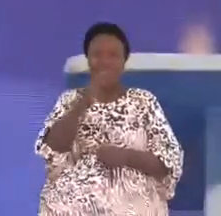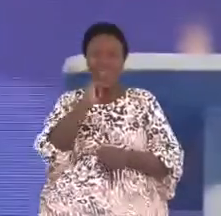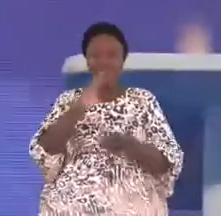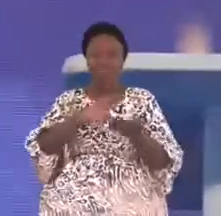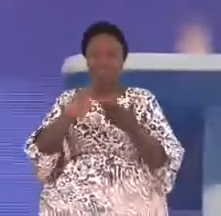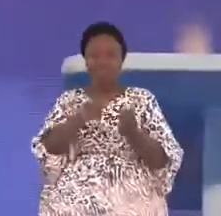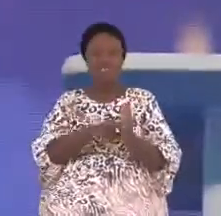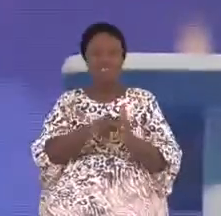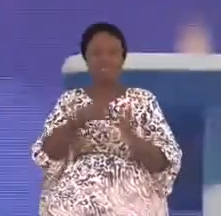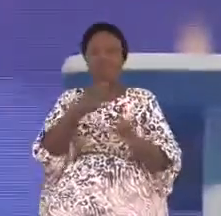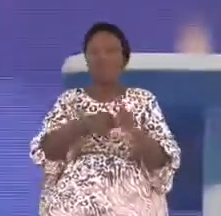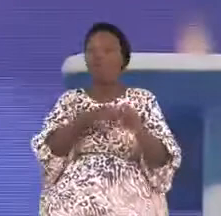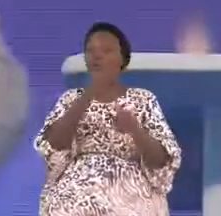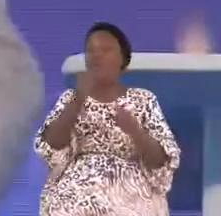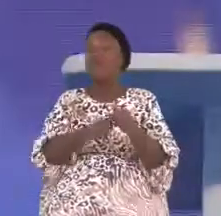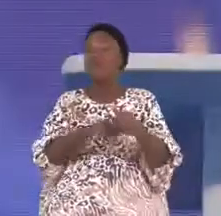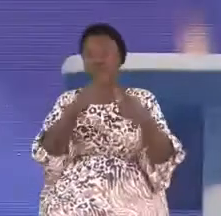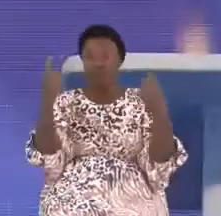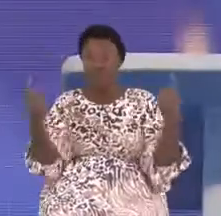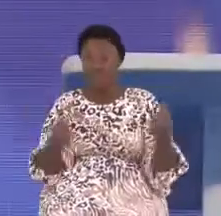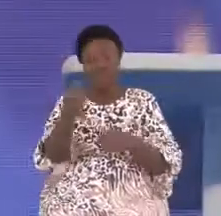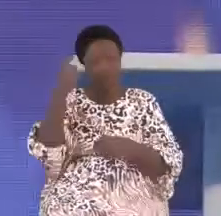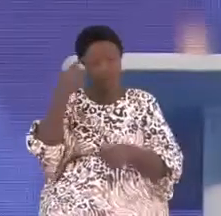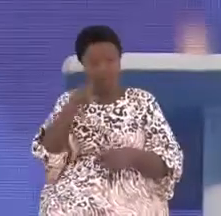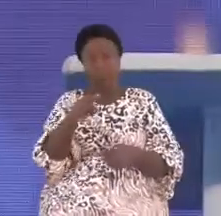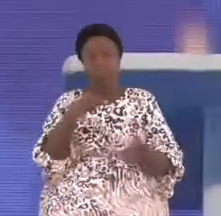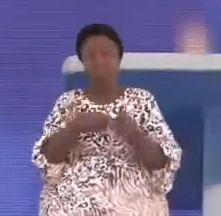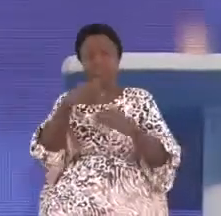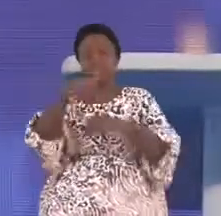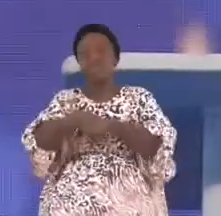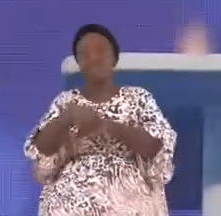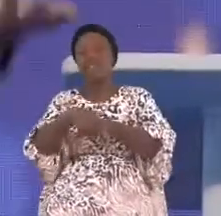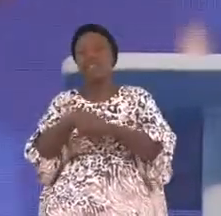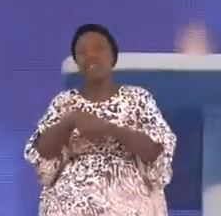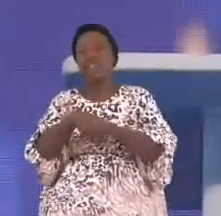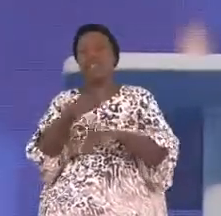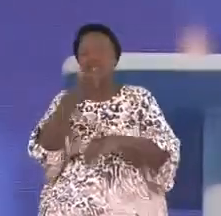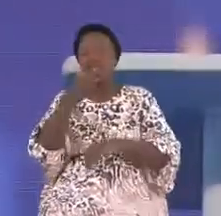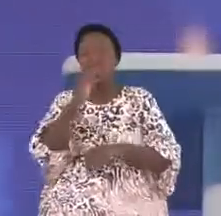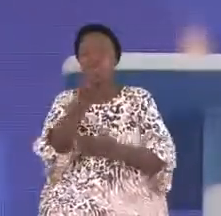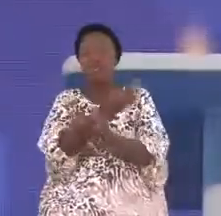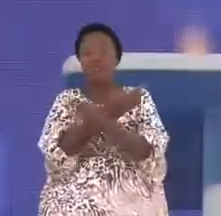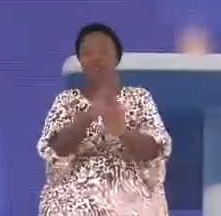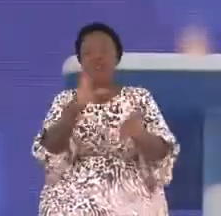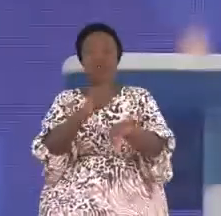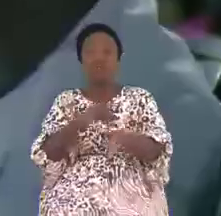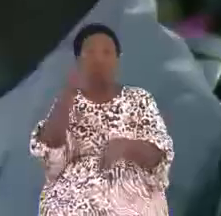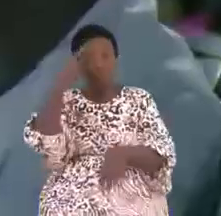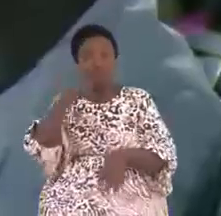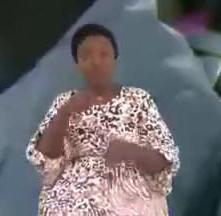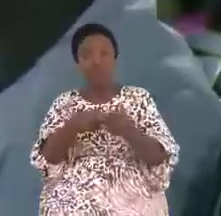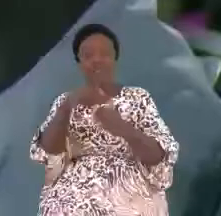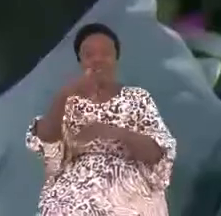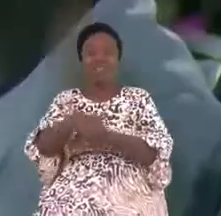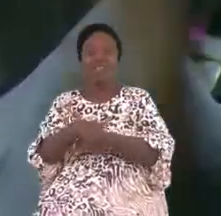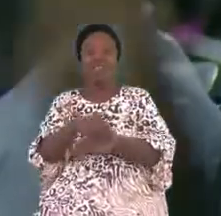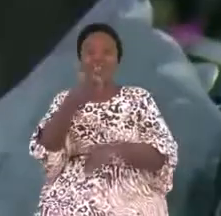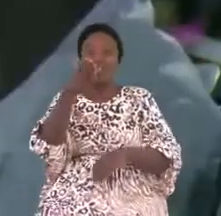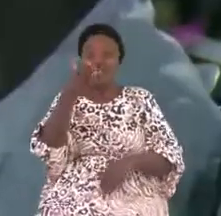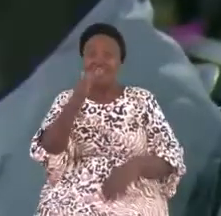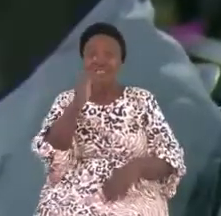from every sin for you tonight there is freedom for you tonight that's